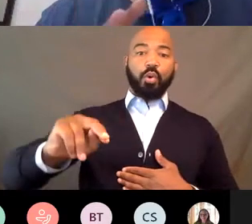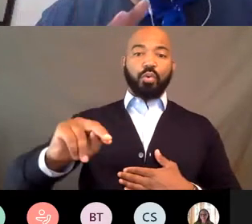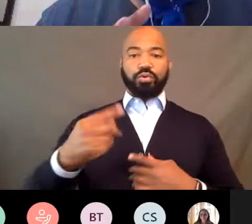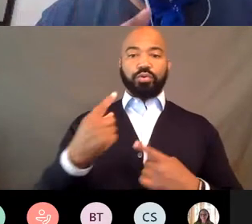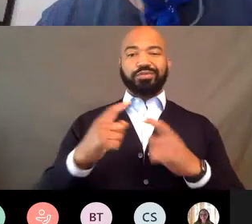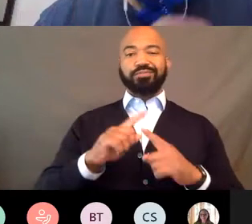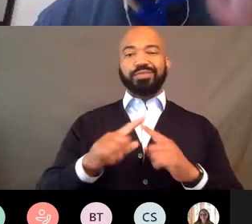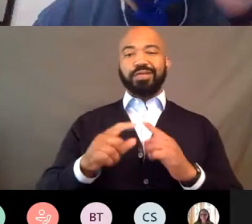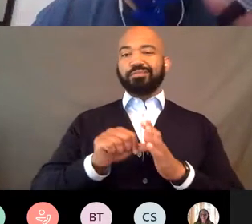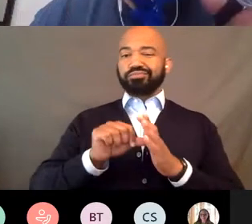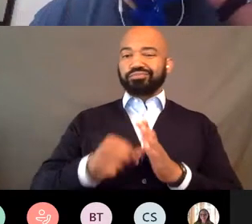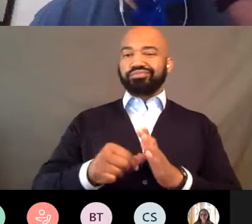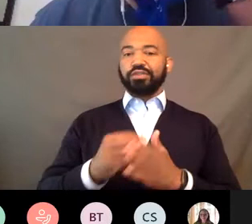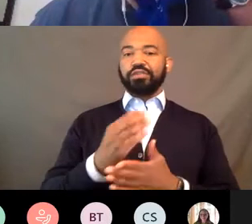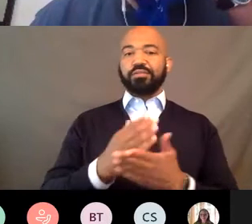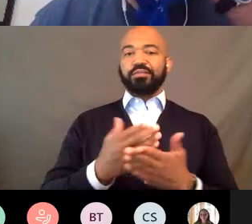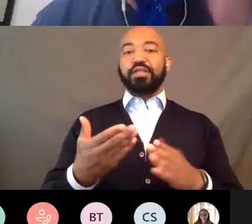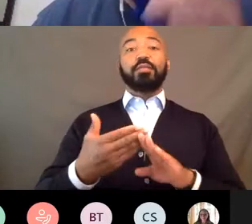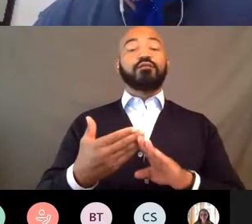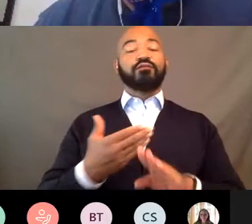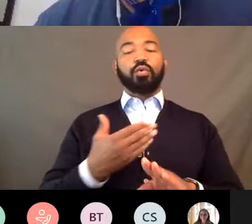few things before we hit